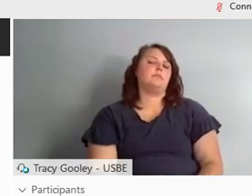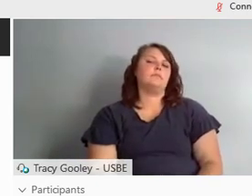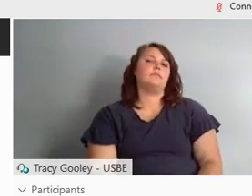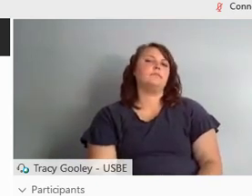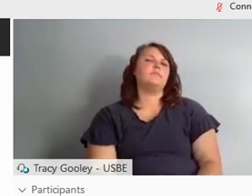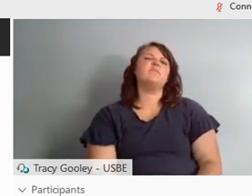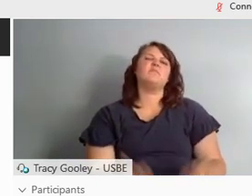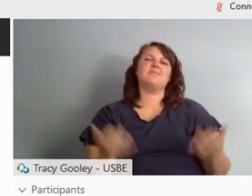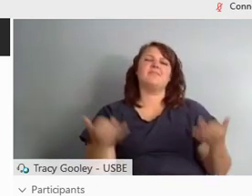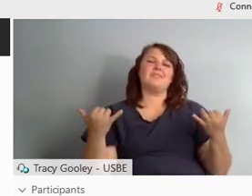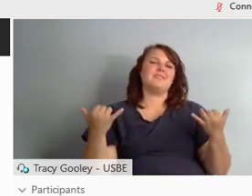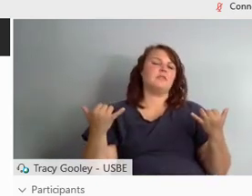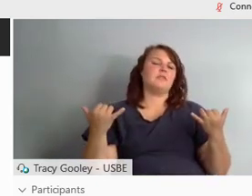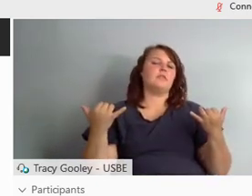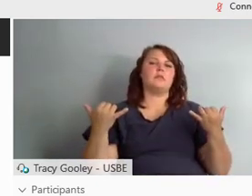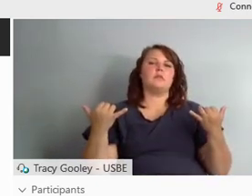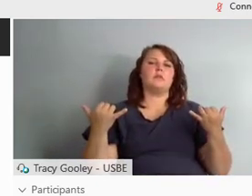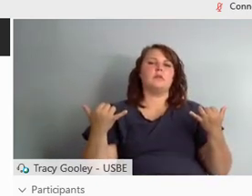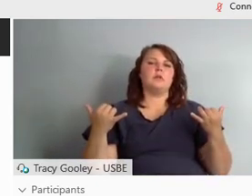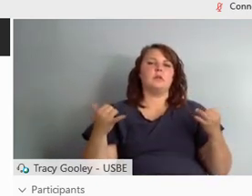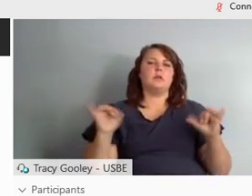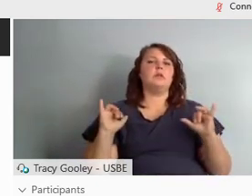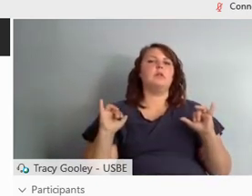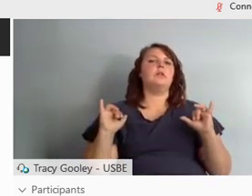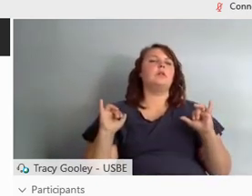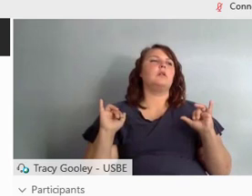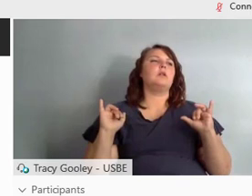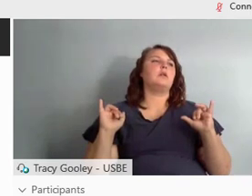So we're still working on.